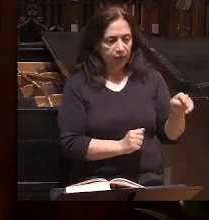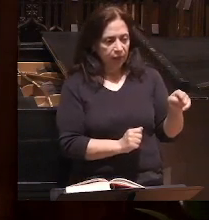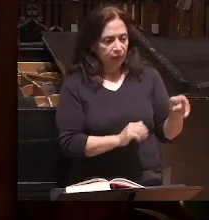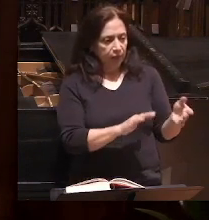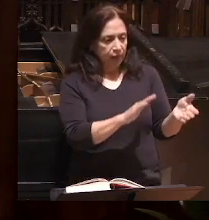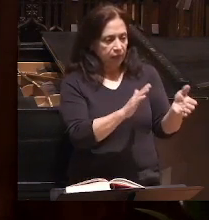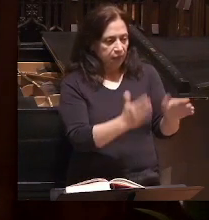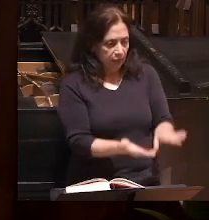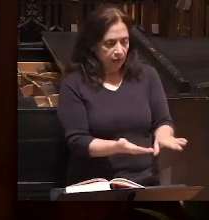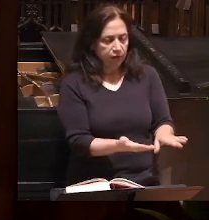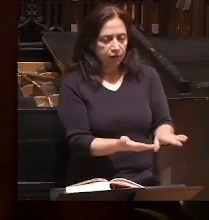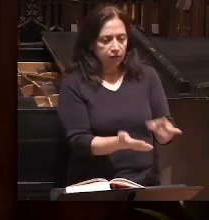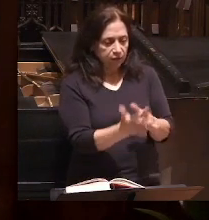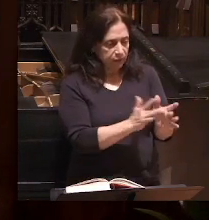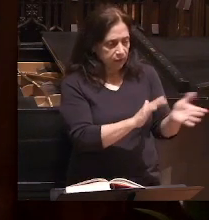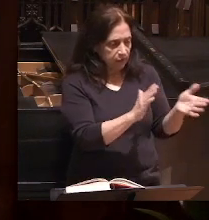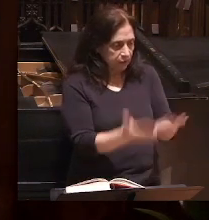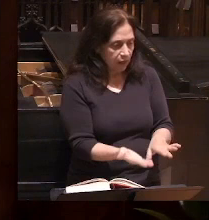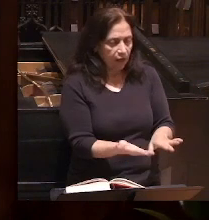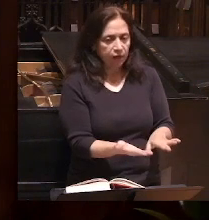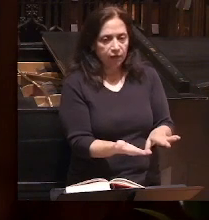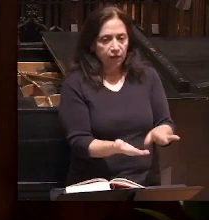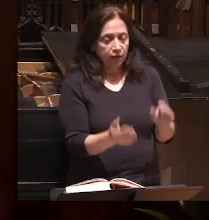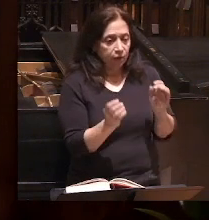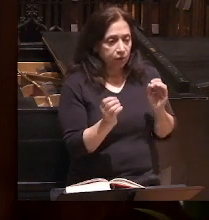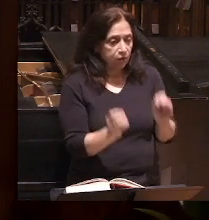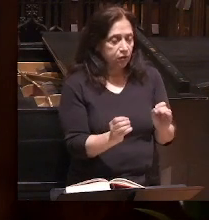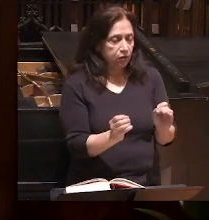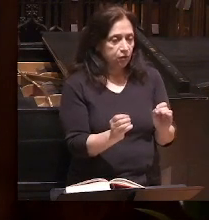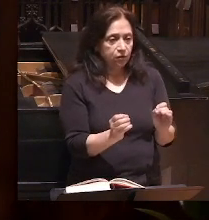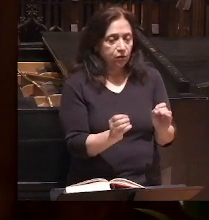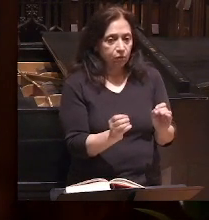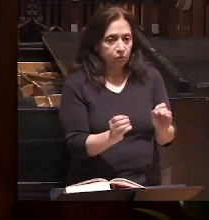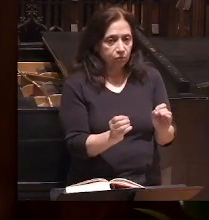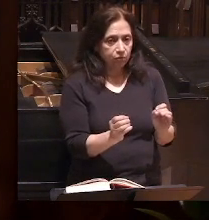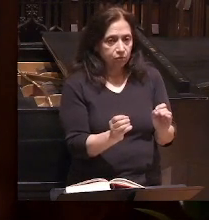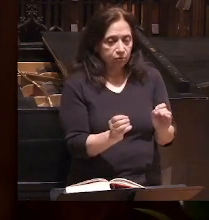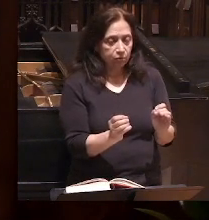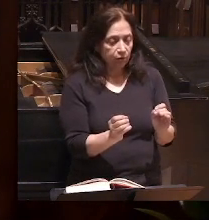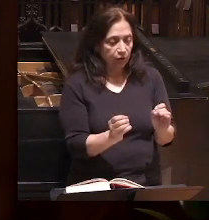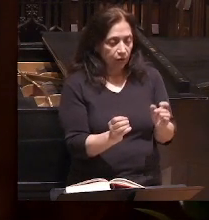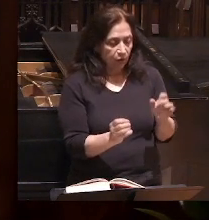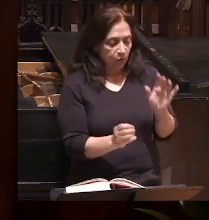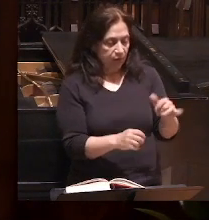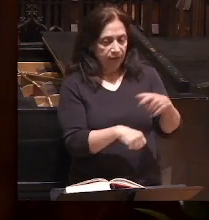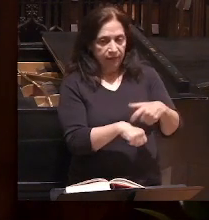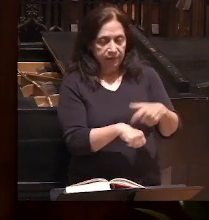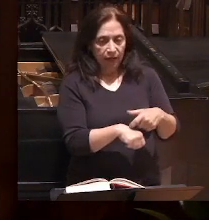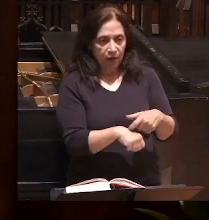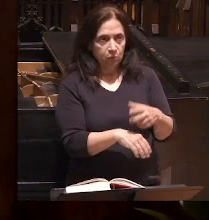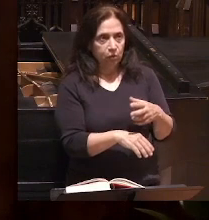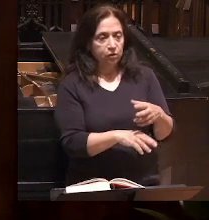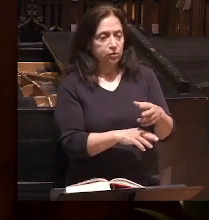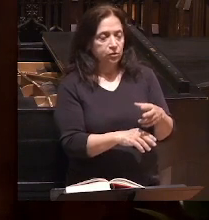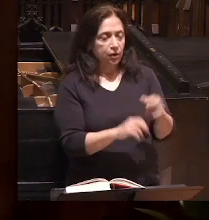died. And there was really none among them who at that time was daring